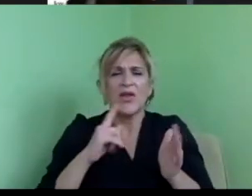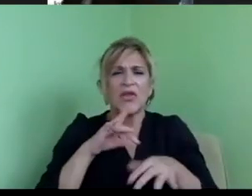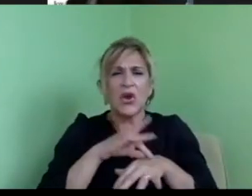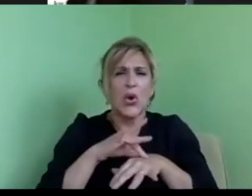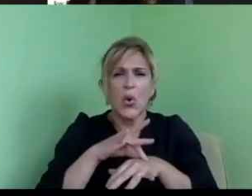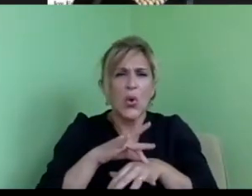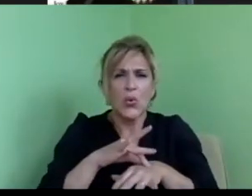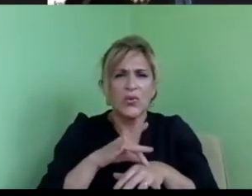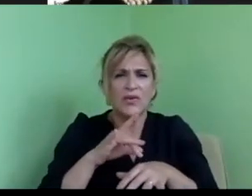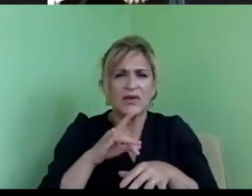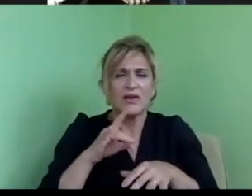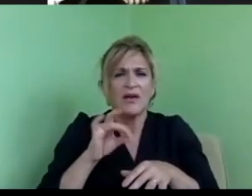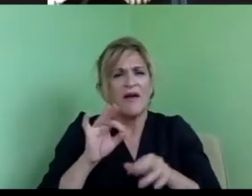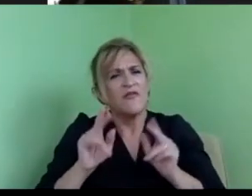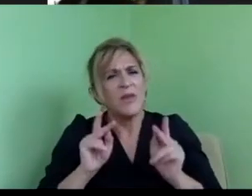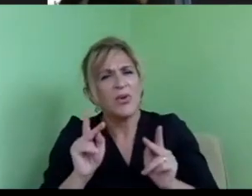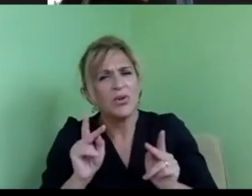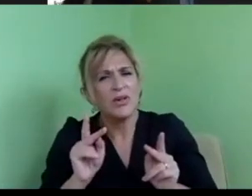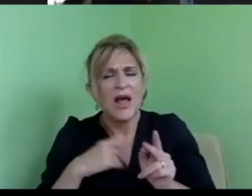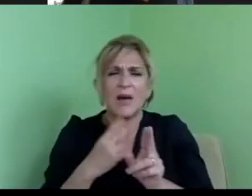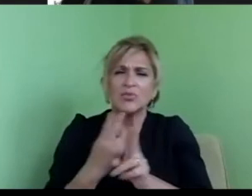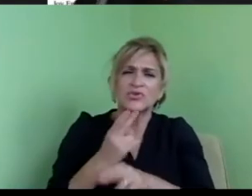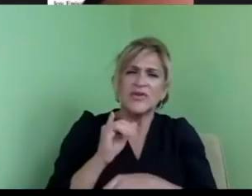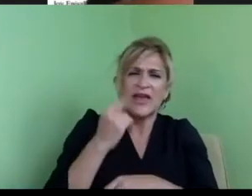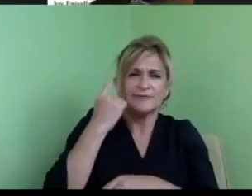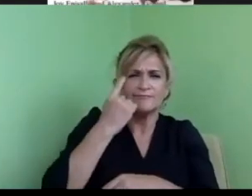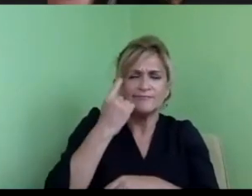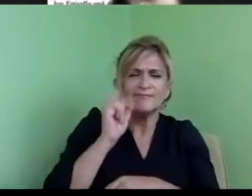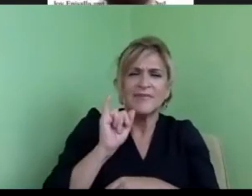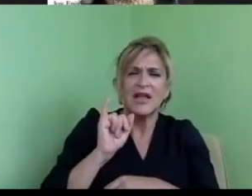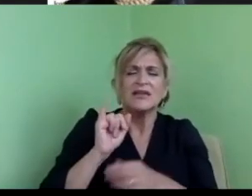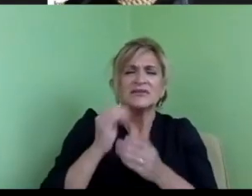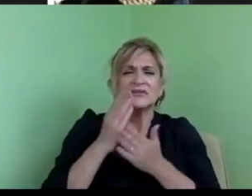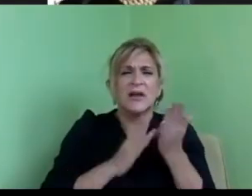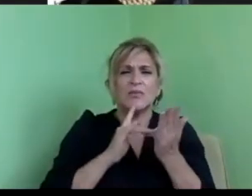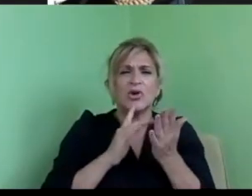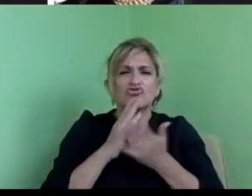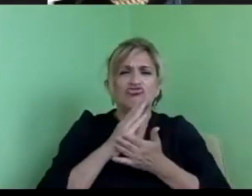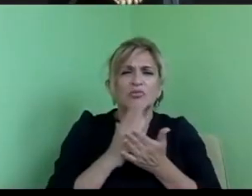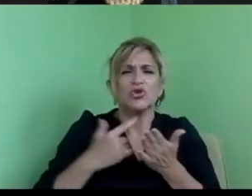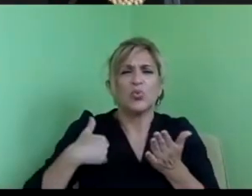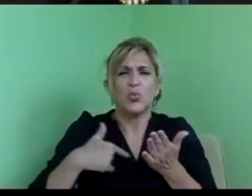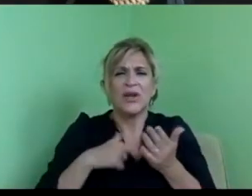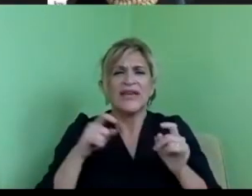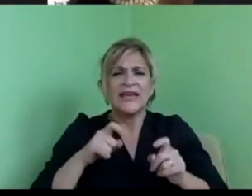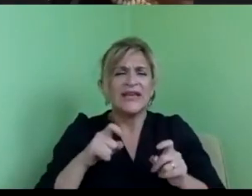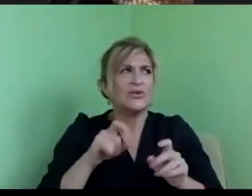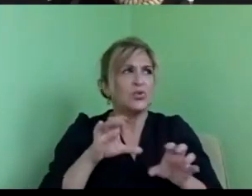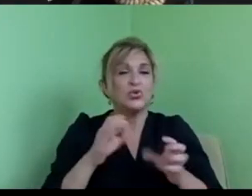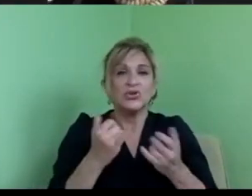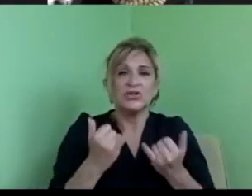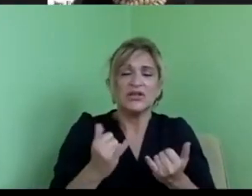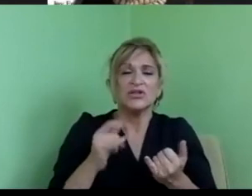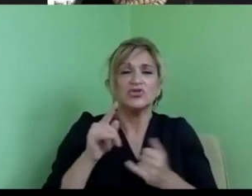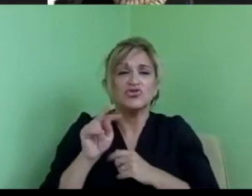i'm just holding that like a different kind of rupture that we need and that i i think we're doing together today and the different kinds of transba goggling